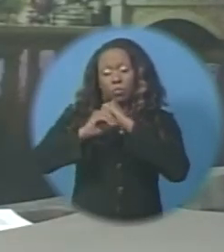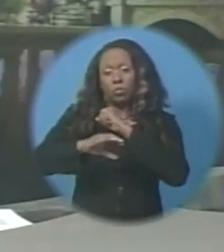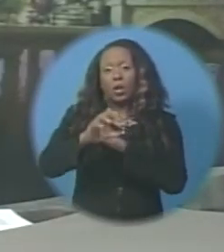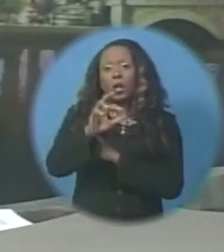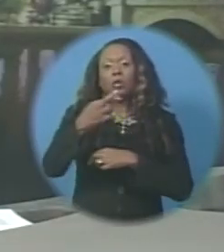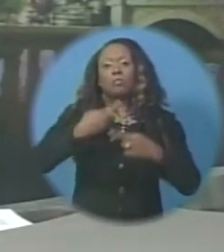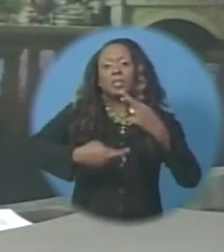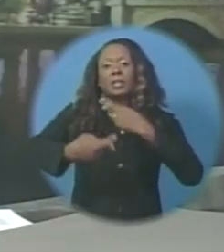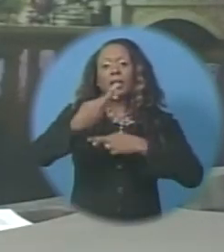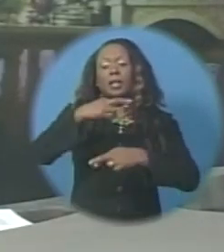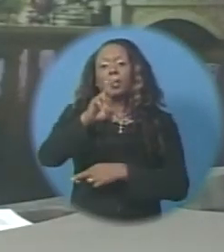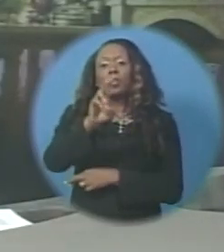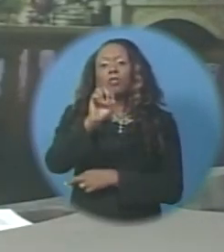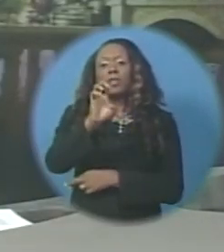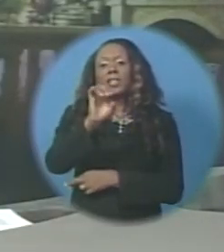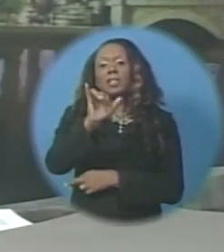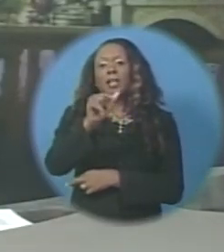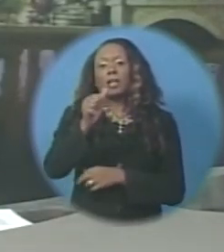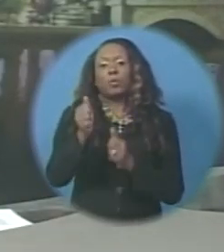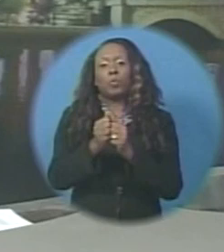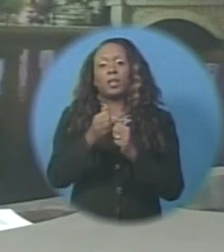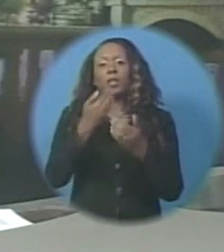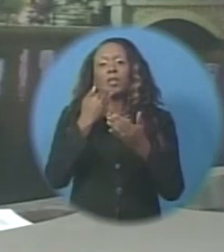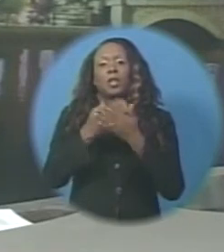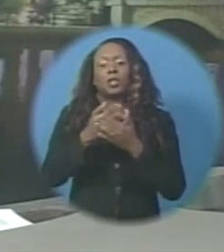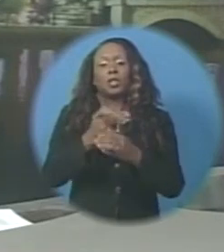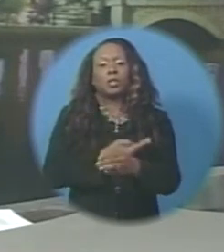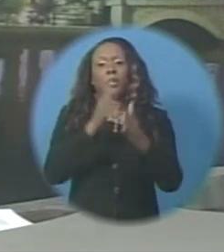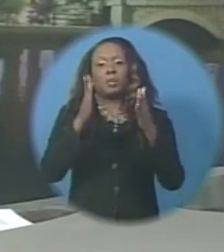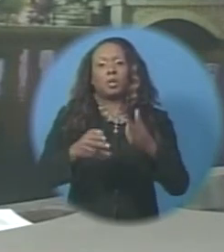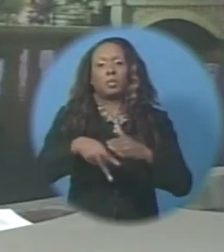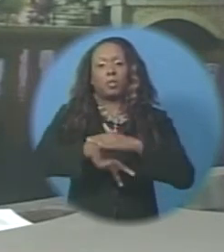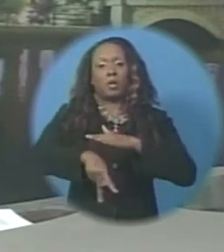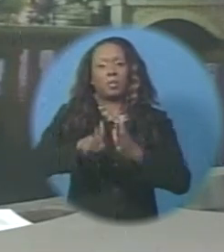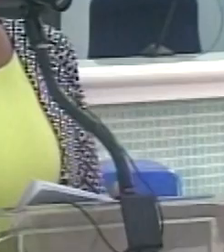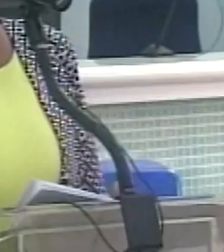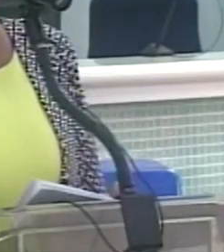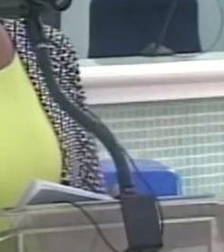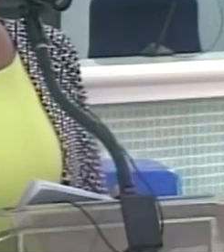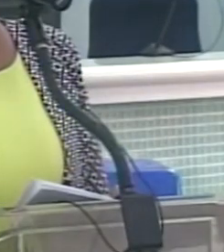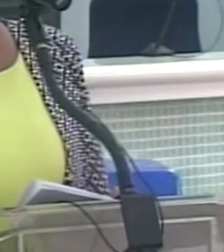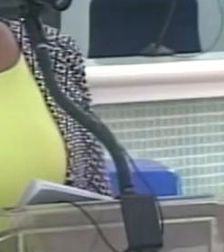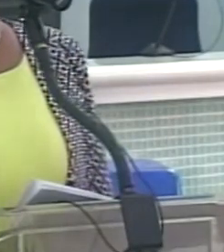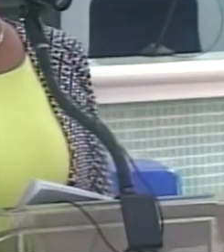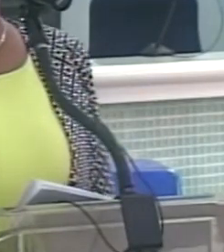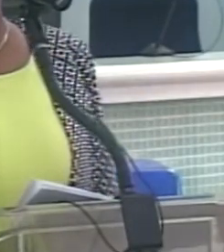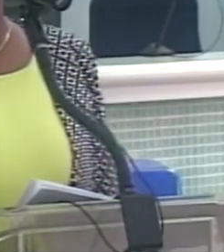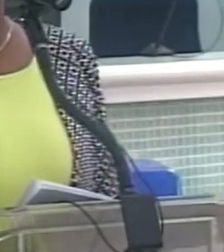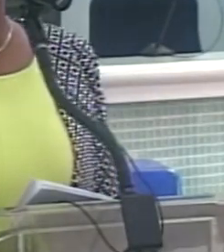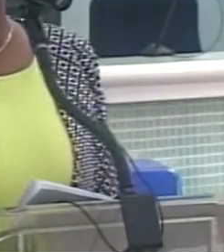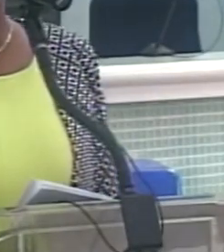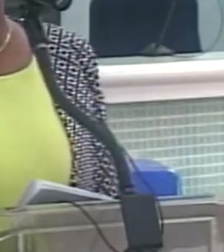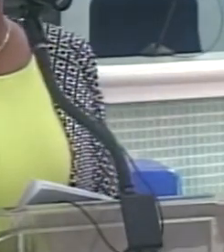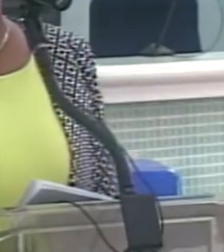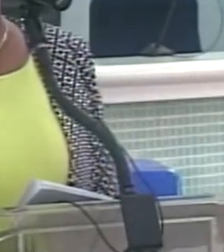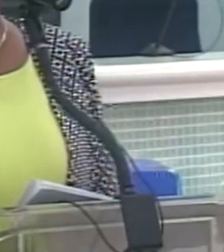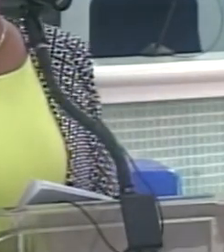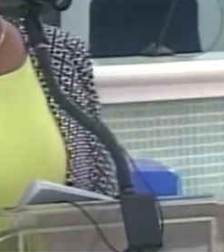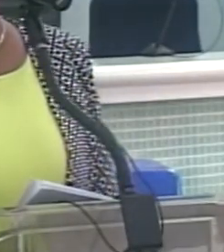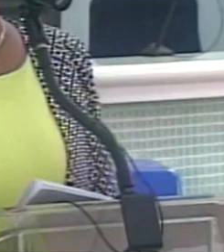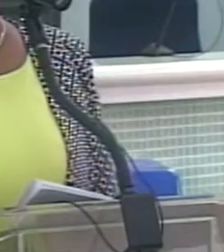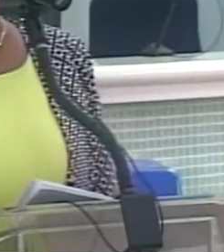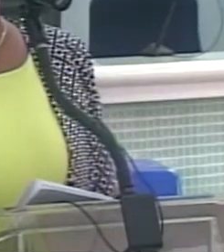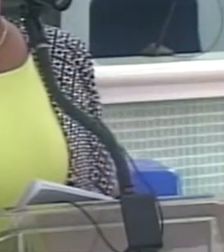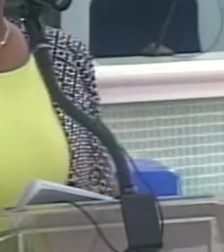promoting recycling at this school. It has adopted Good Shepherd Primary. We're also pleased to say that we're going to start by having